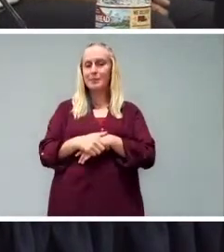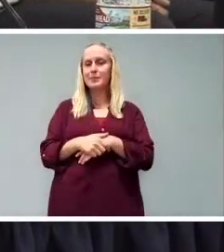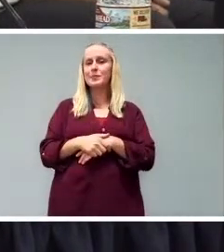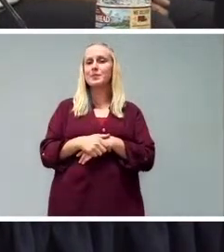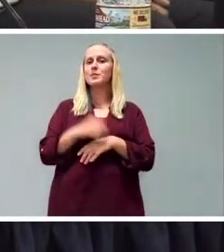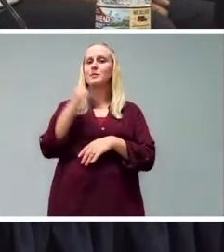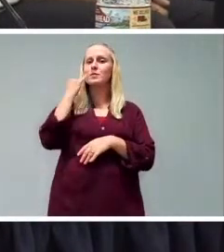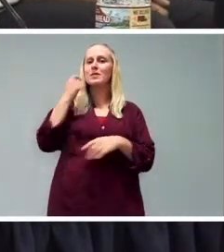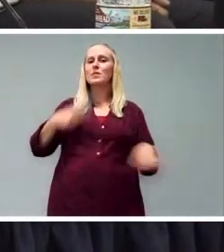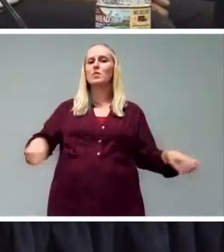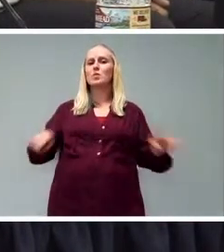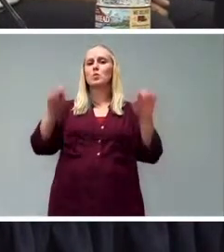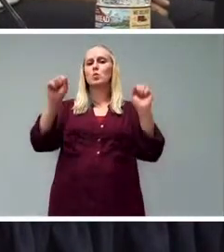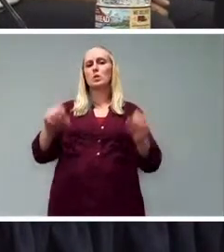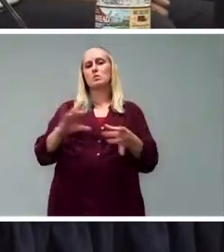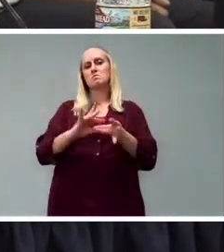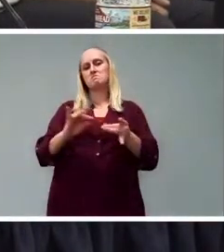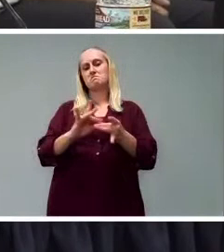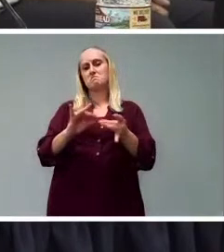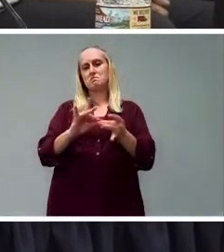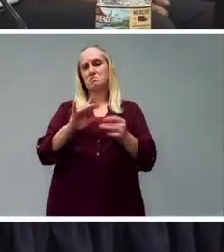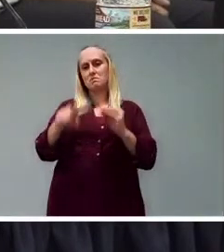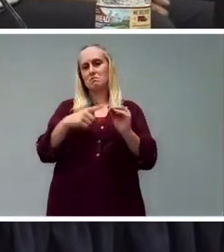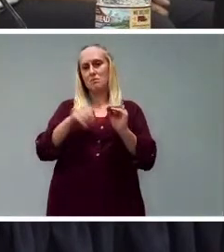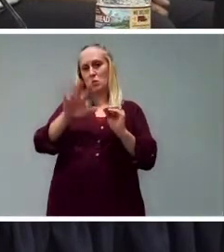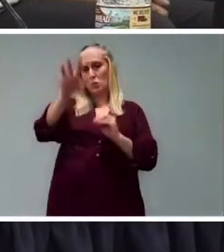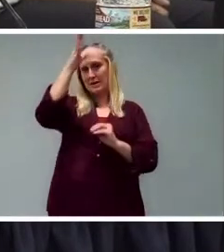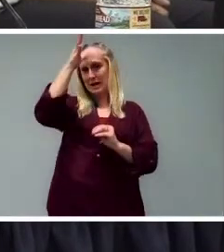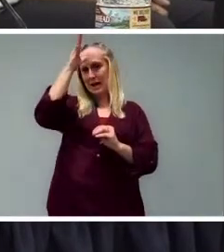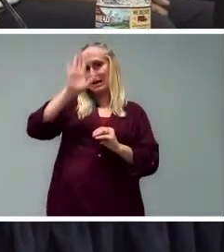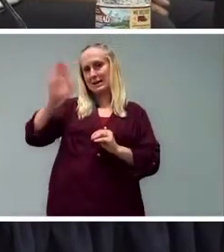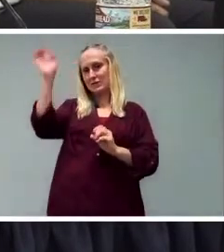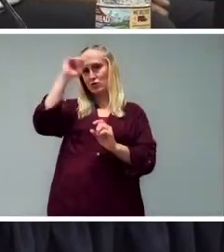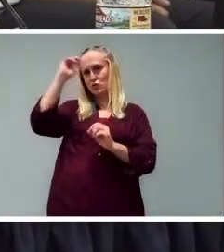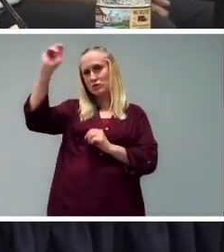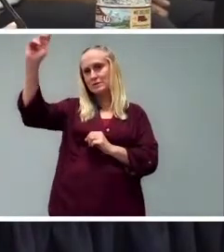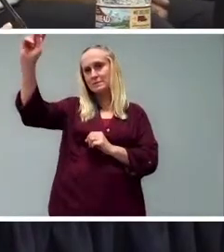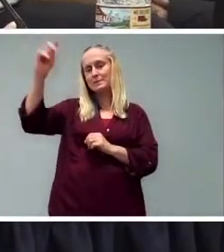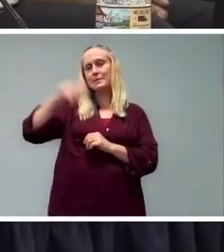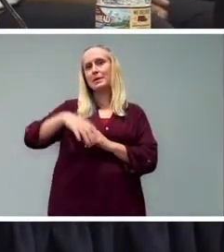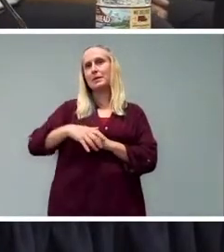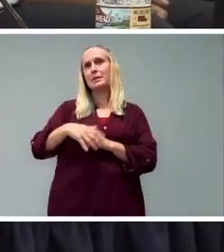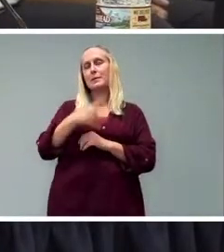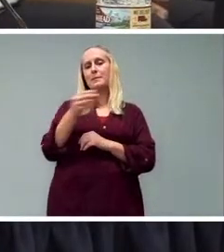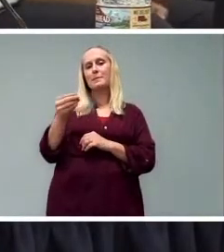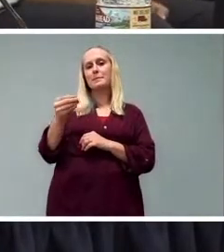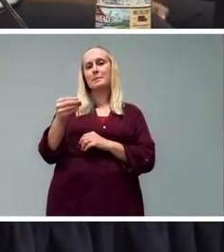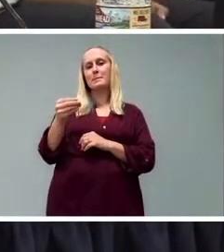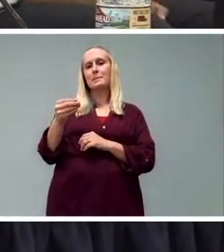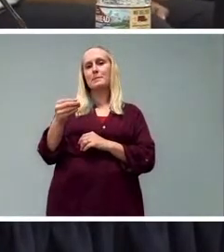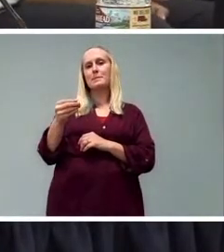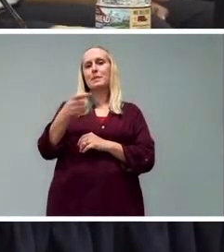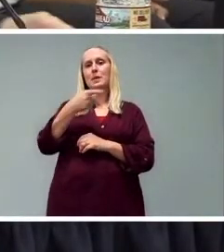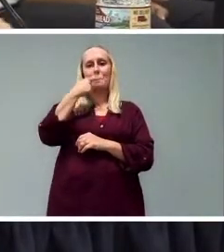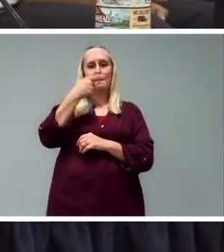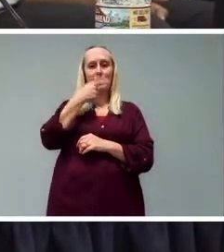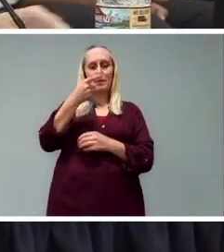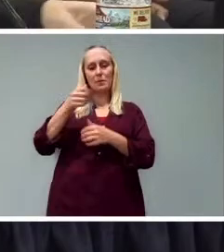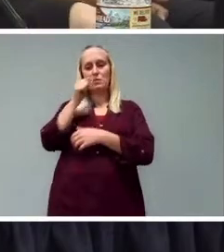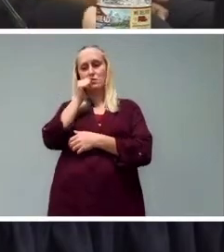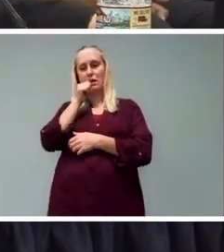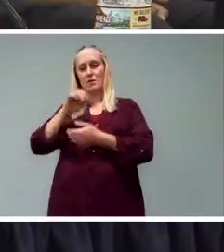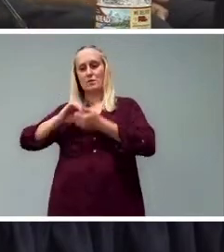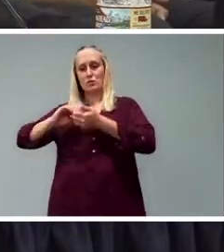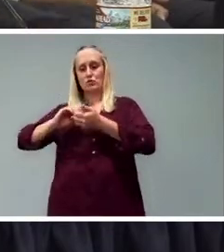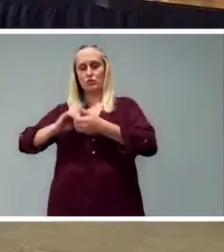a little bit about your dad, his dream, and the public-private partnership, that would be great. Yeah,